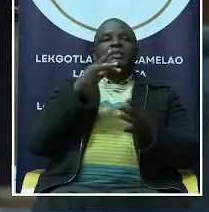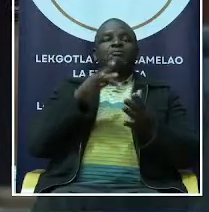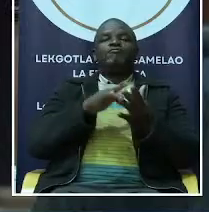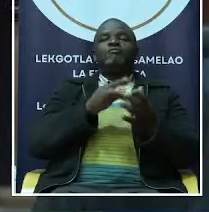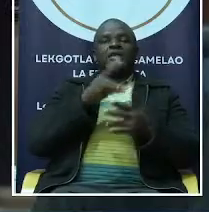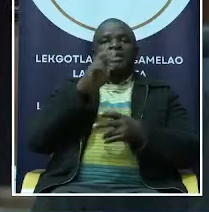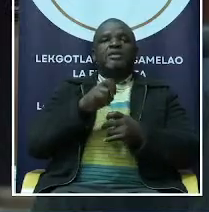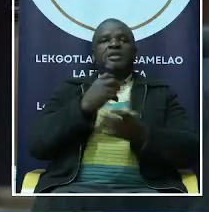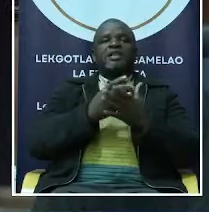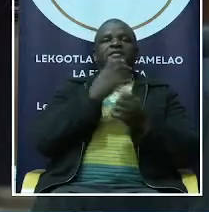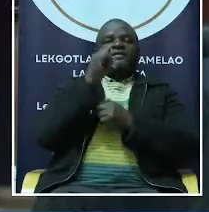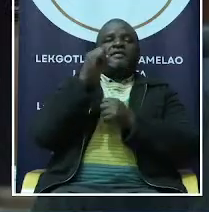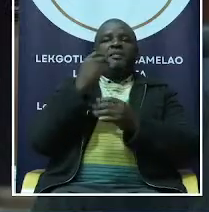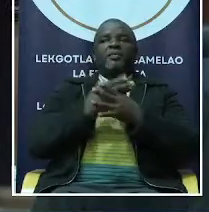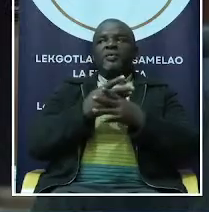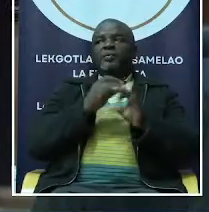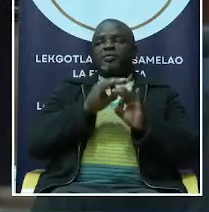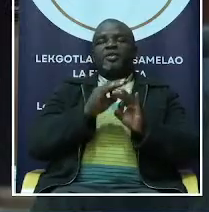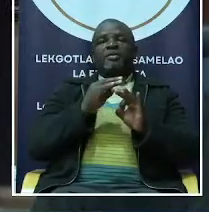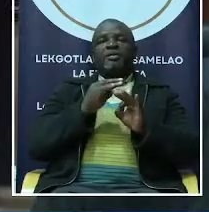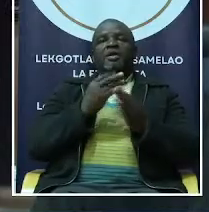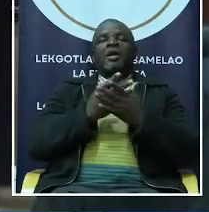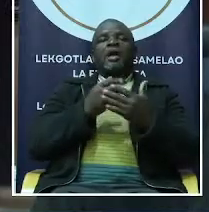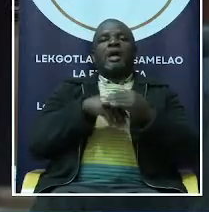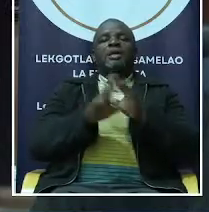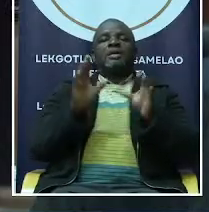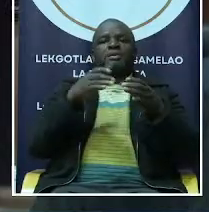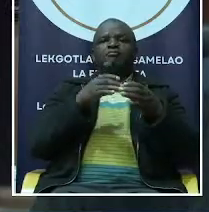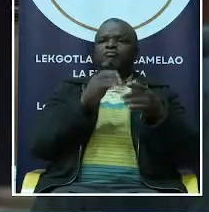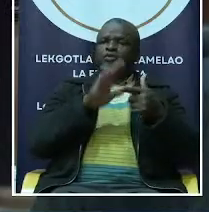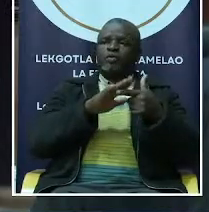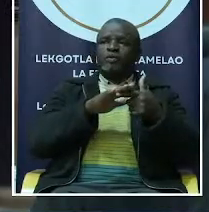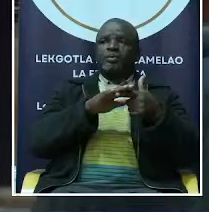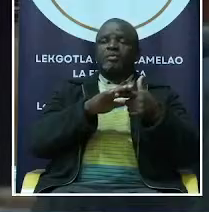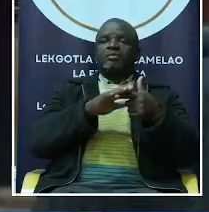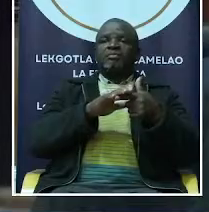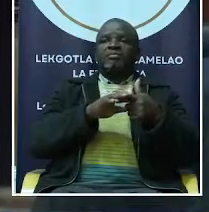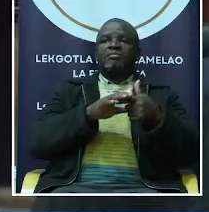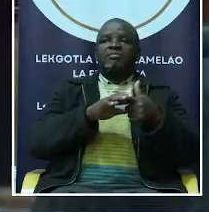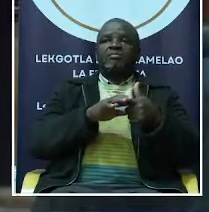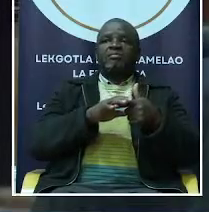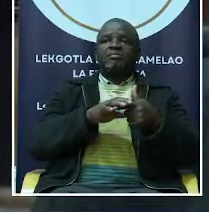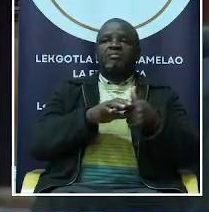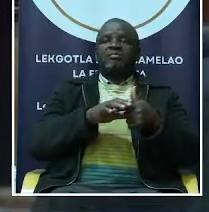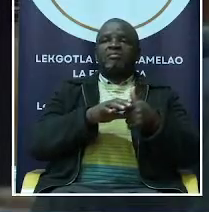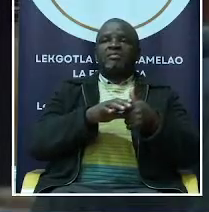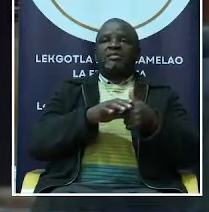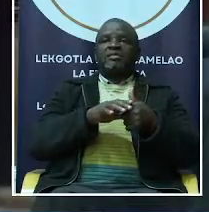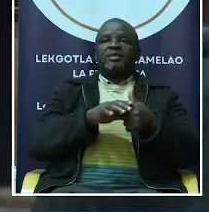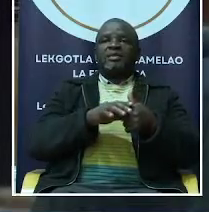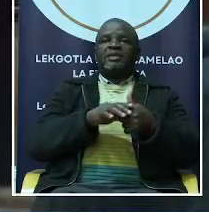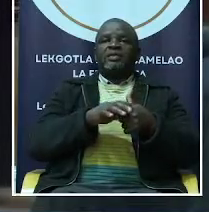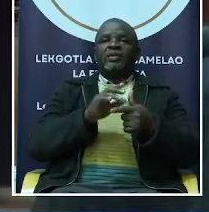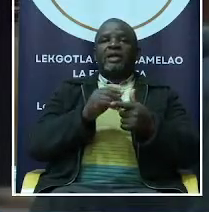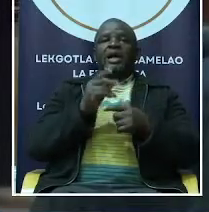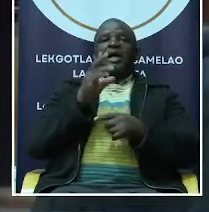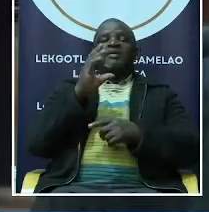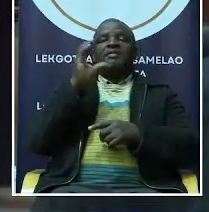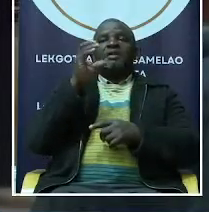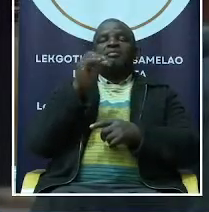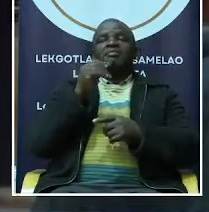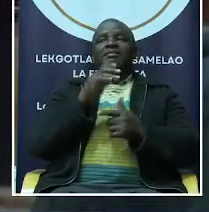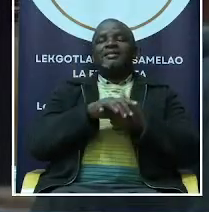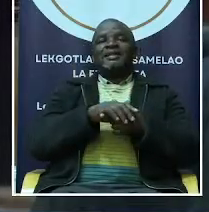need factories operating in that sector. But secondly, what Free State is one of the, not